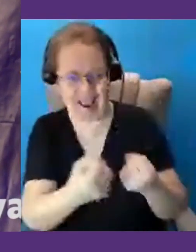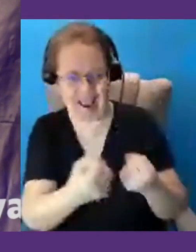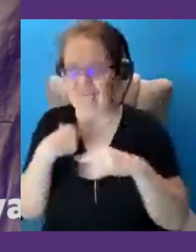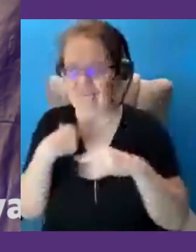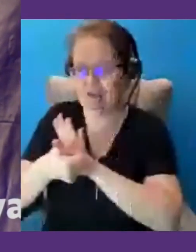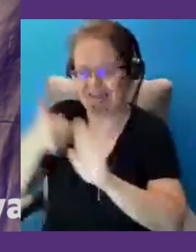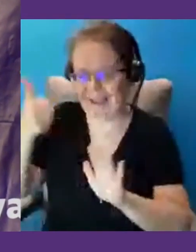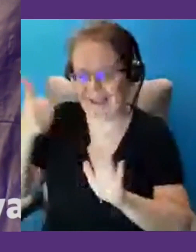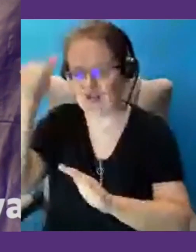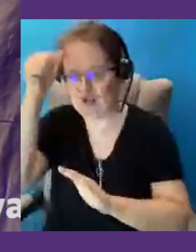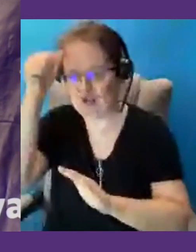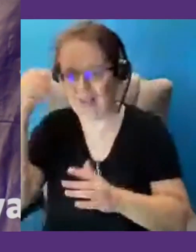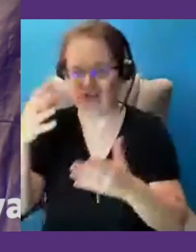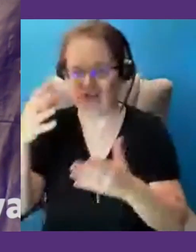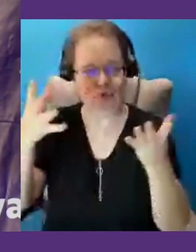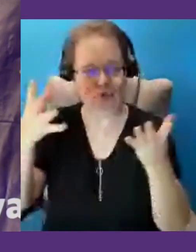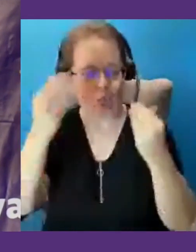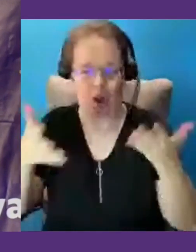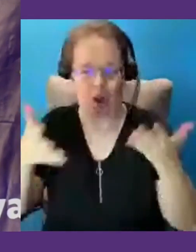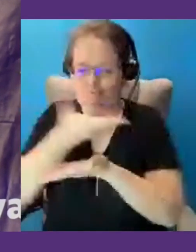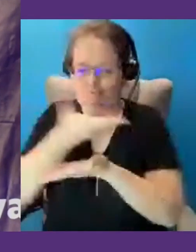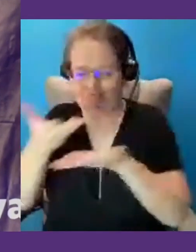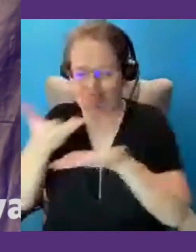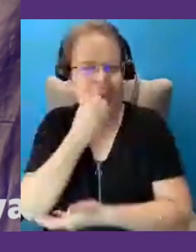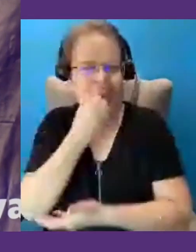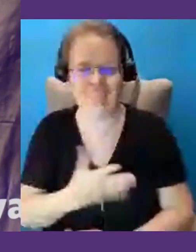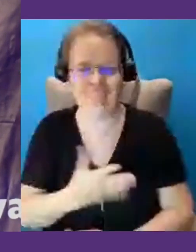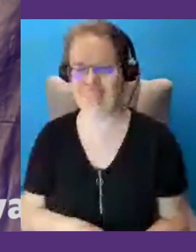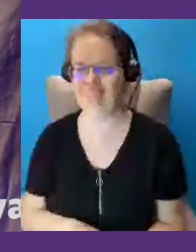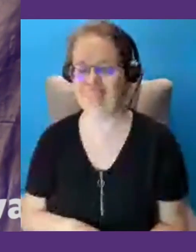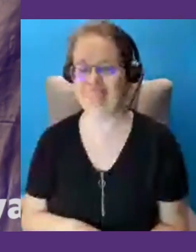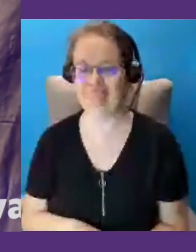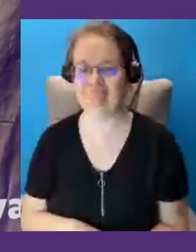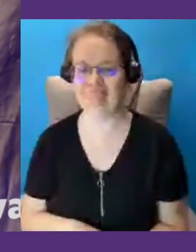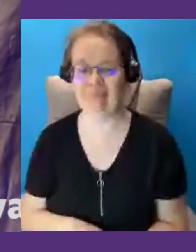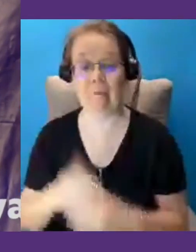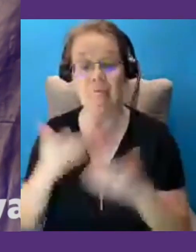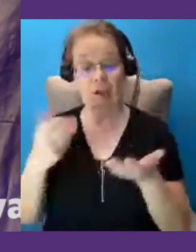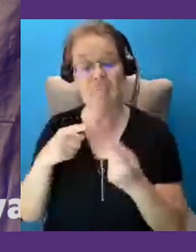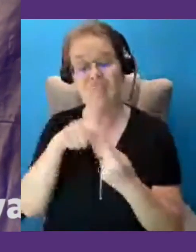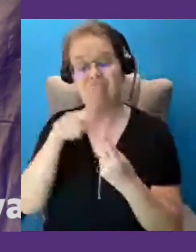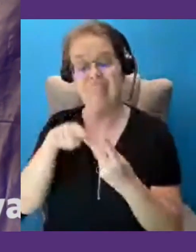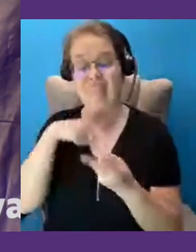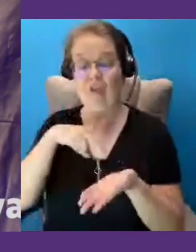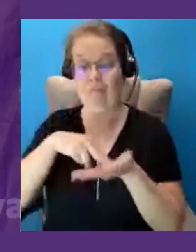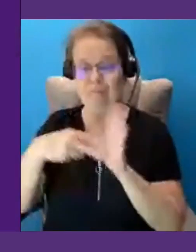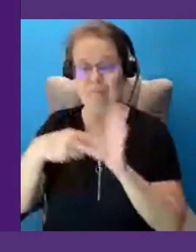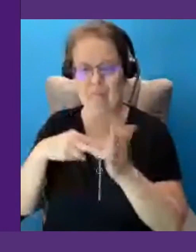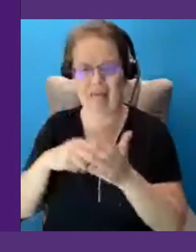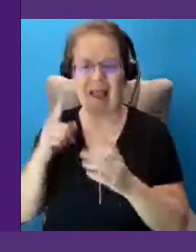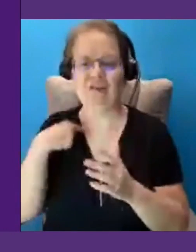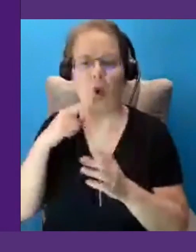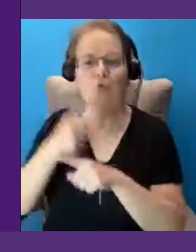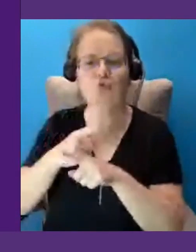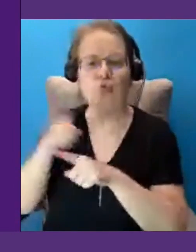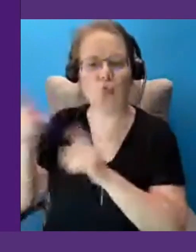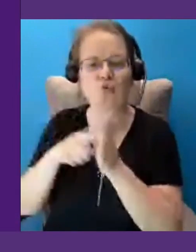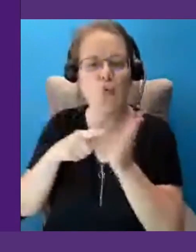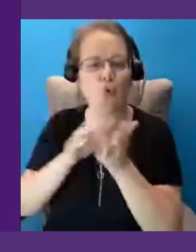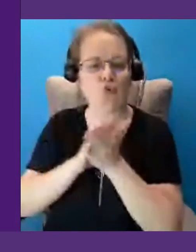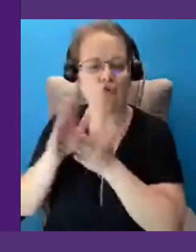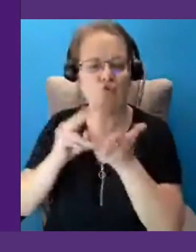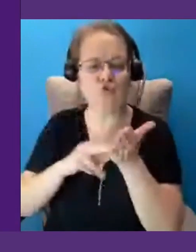obviously part of the picture tonight. So we've got a couple of things planned. First of all, I'm going to have a chat with Jonathan, who writes for Forbes